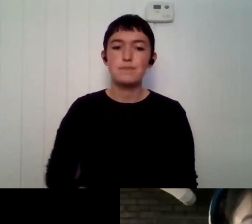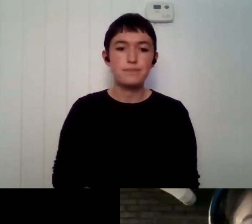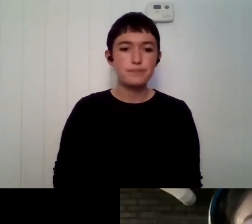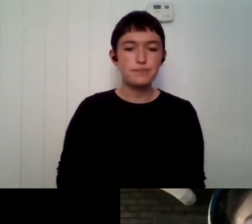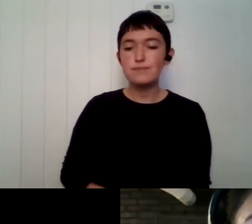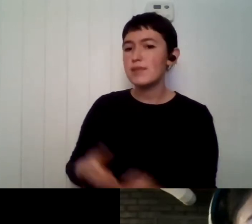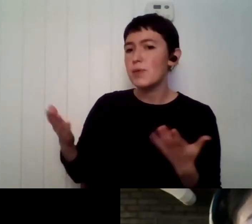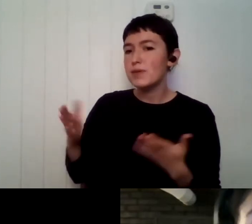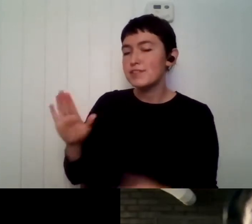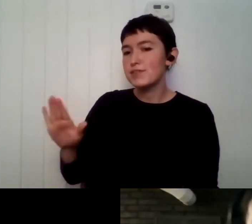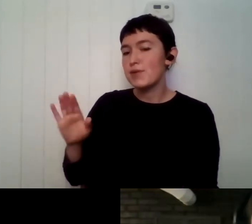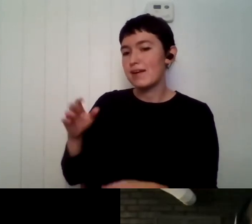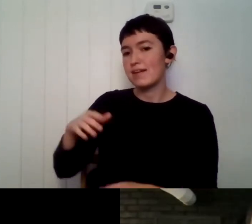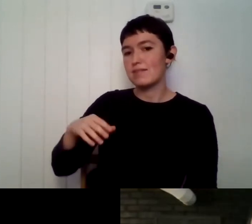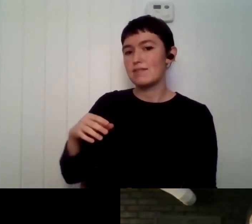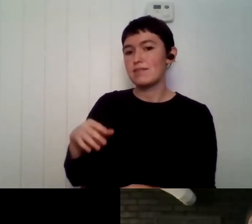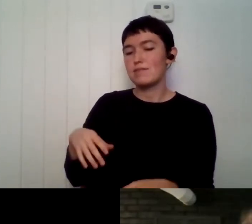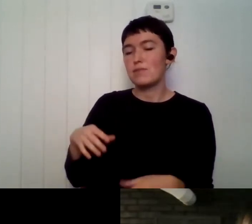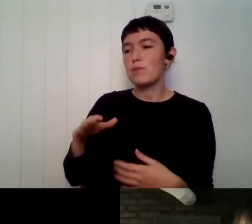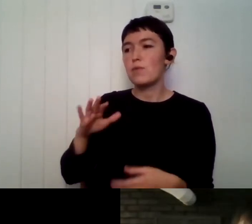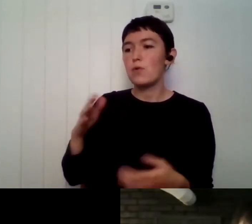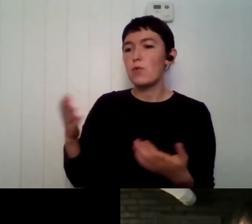part of your job and most favorite part of your job?